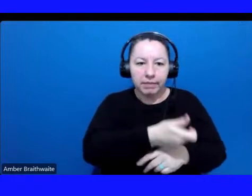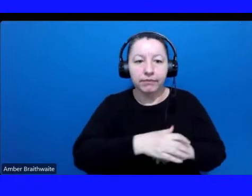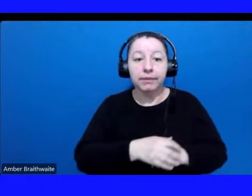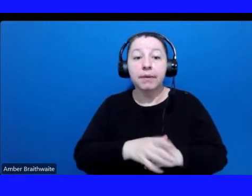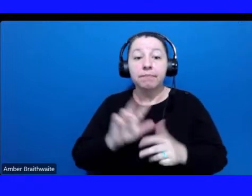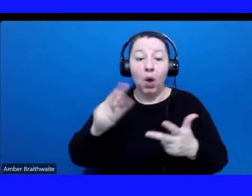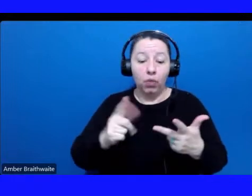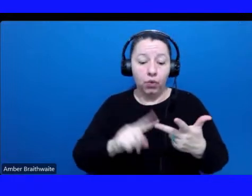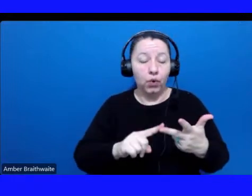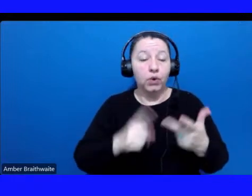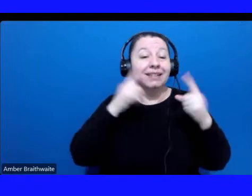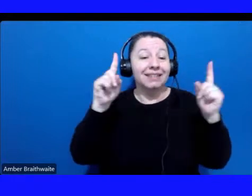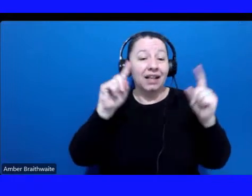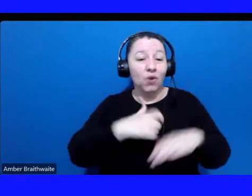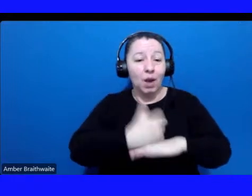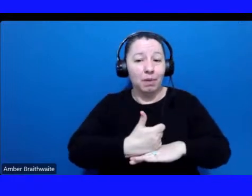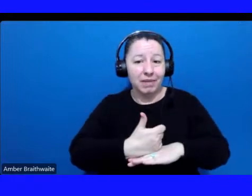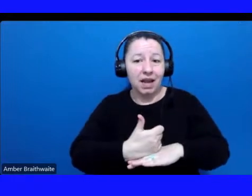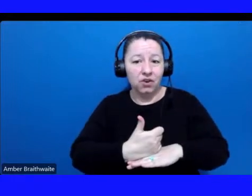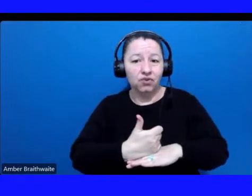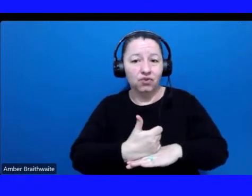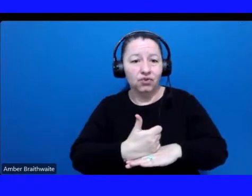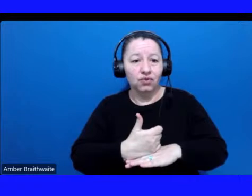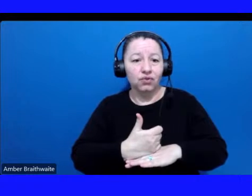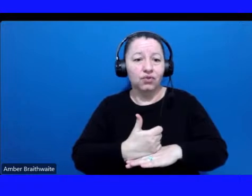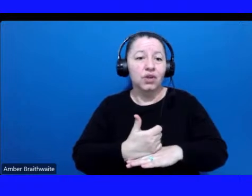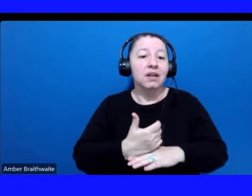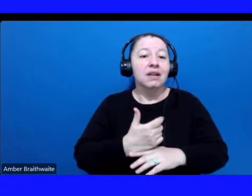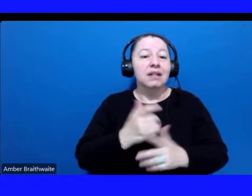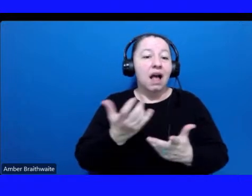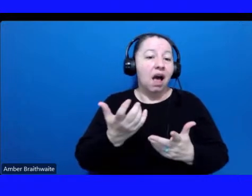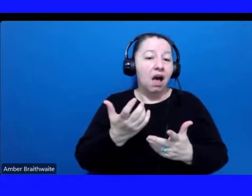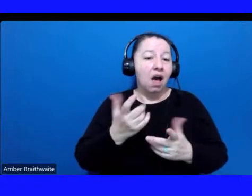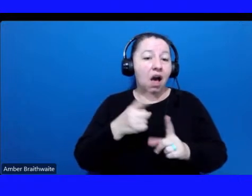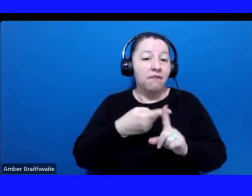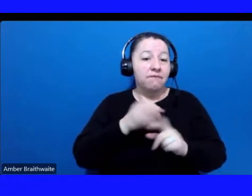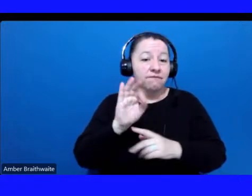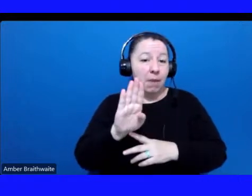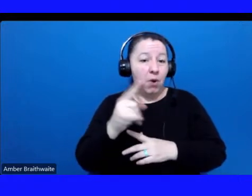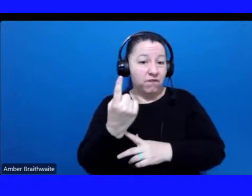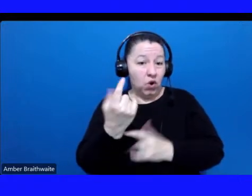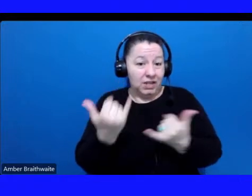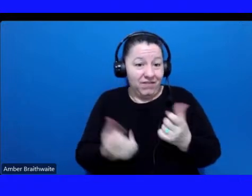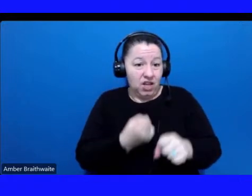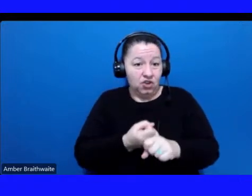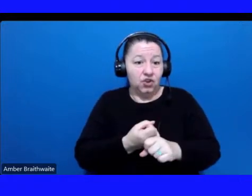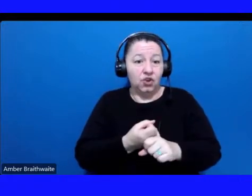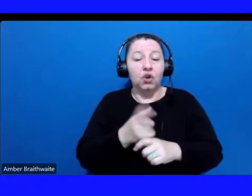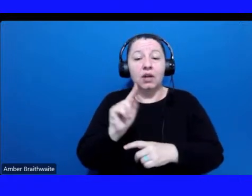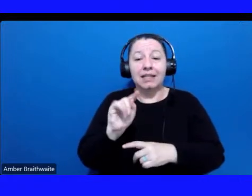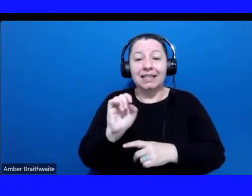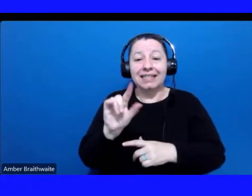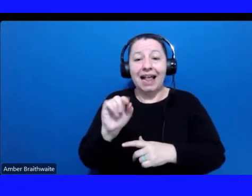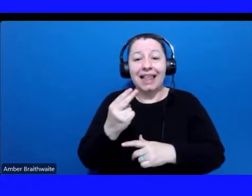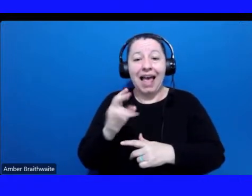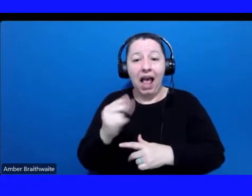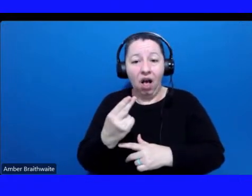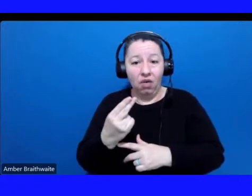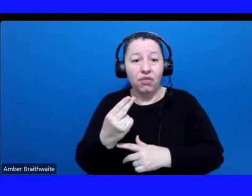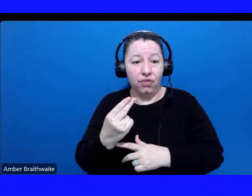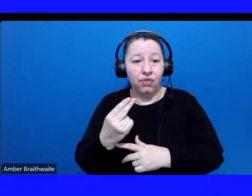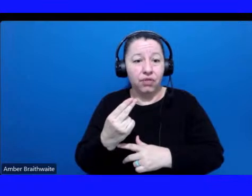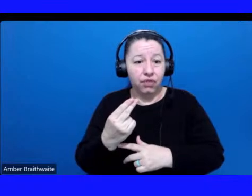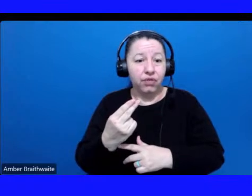year, it's been shifted to New York City Health and Hospitals Express Care. So any Metroplus member with an